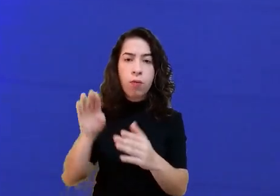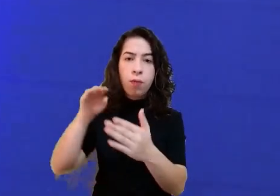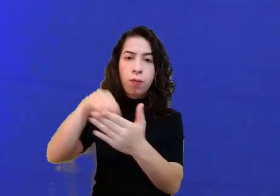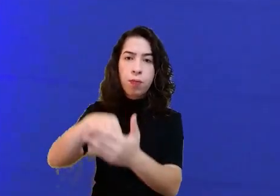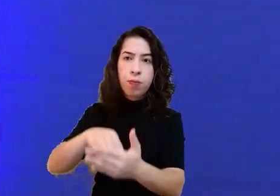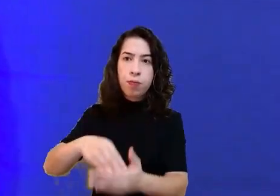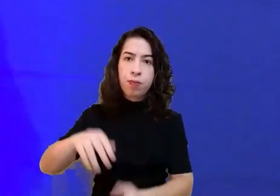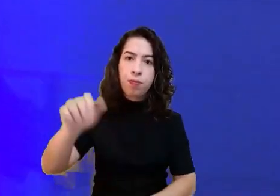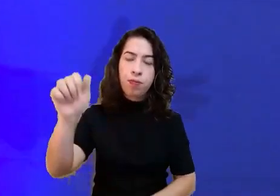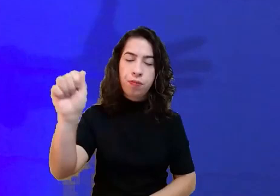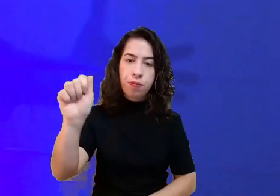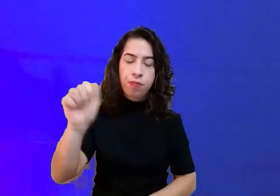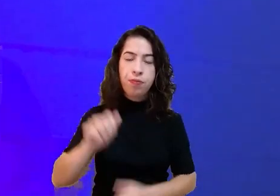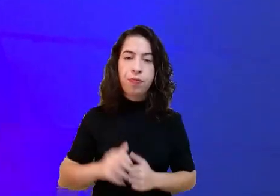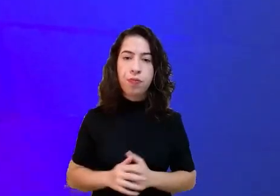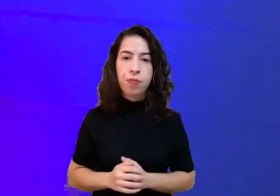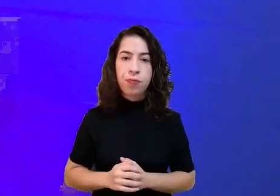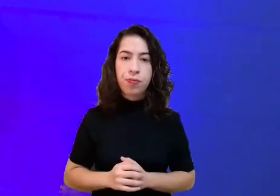A series.